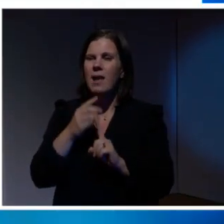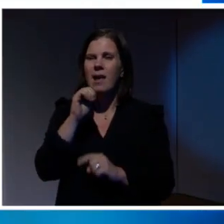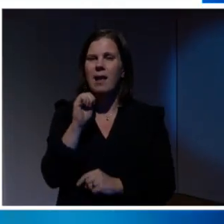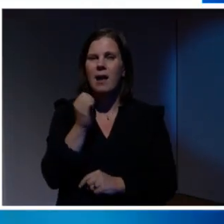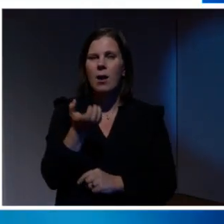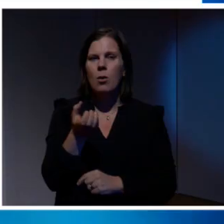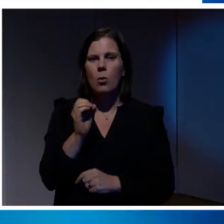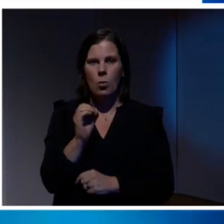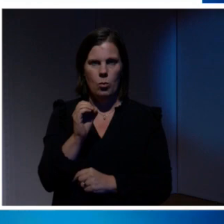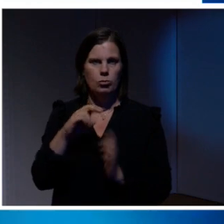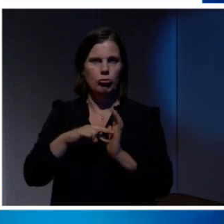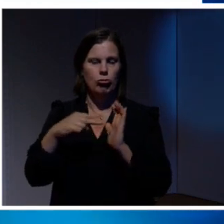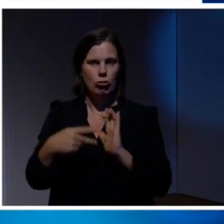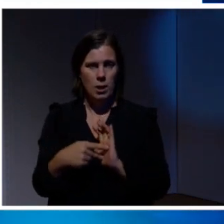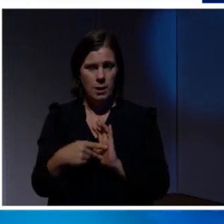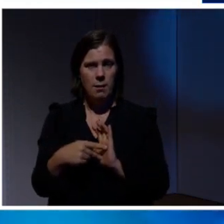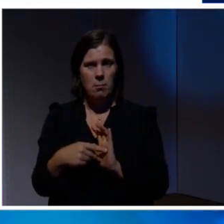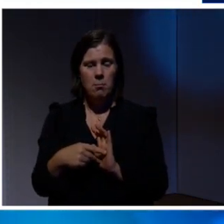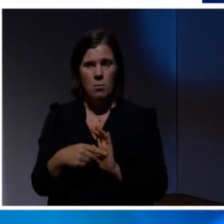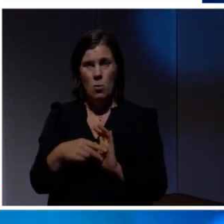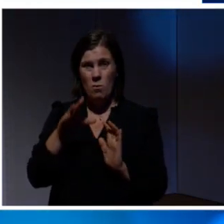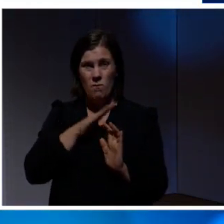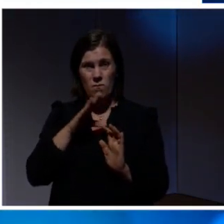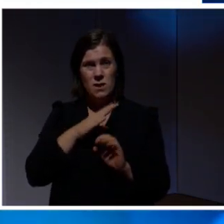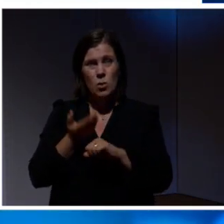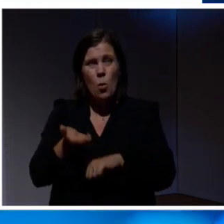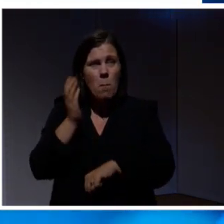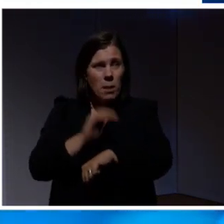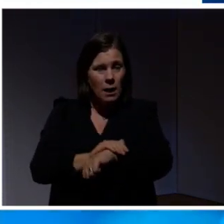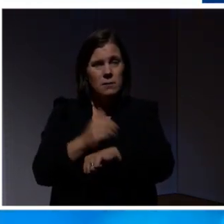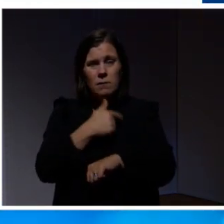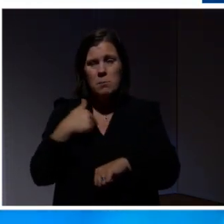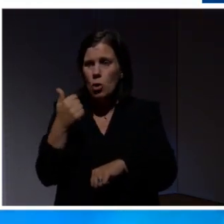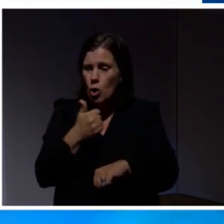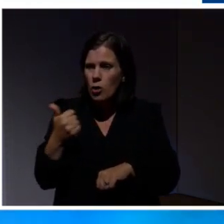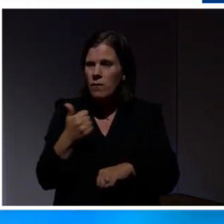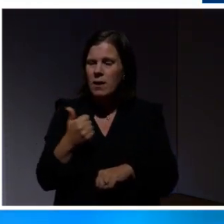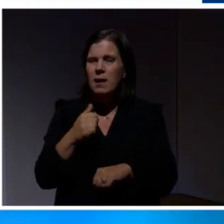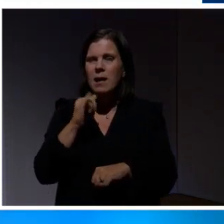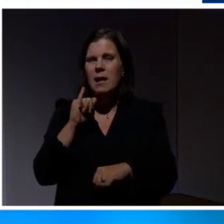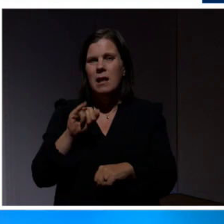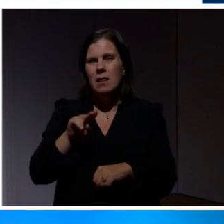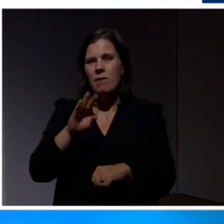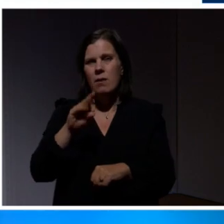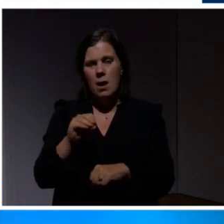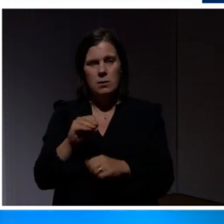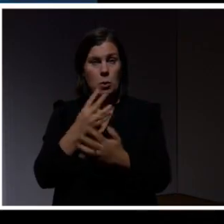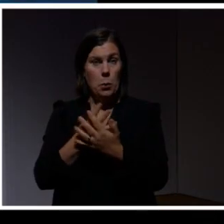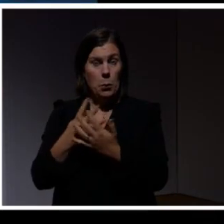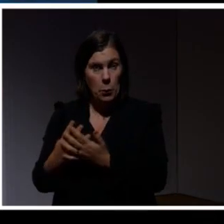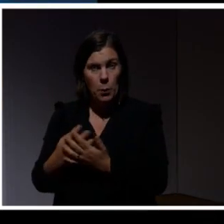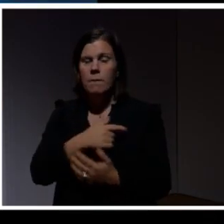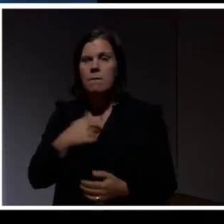ecosystem. I mean, if you think about the number of competences that we need, if you think about the infrastructure that we really need